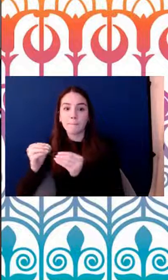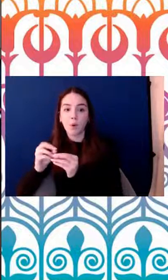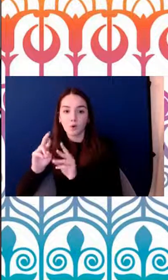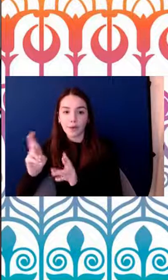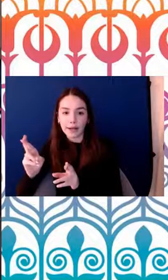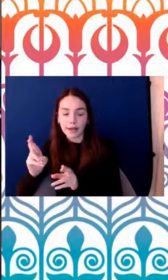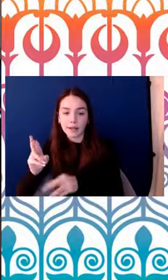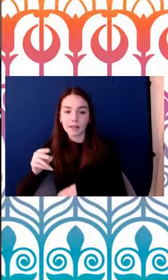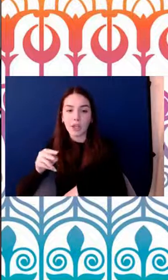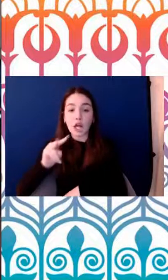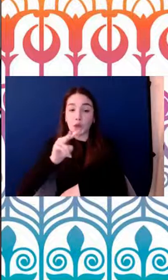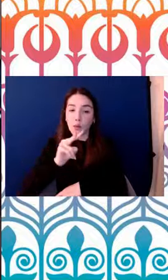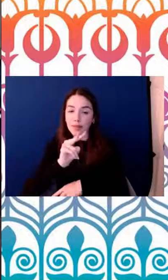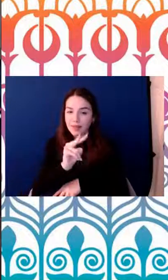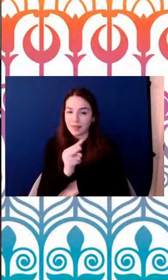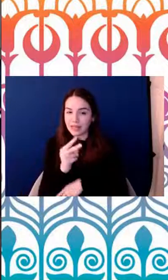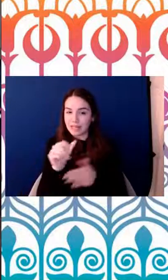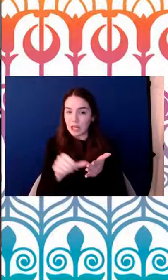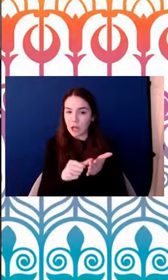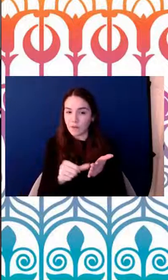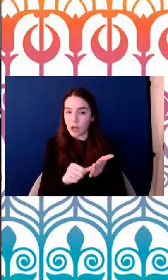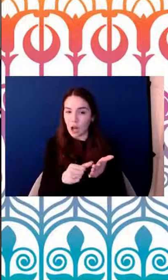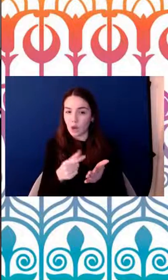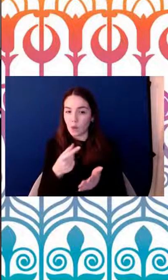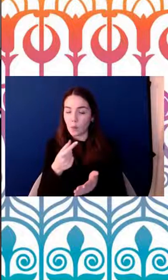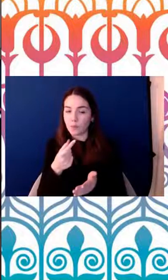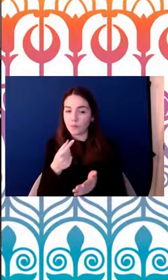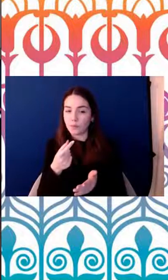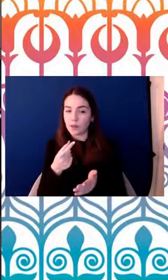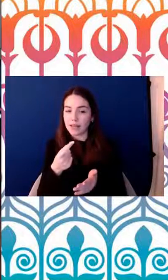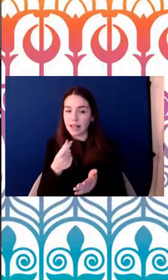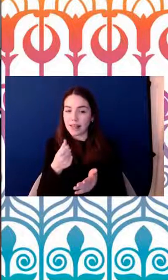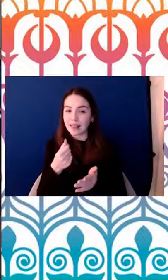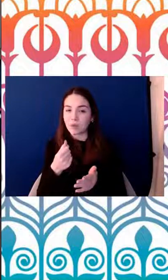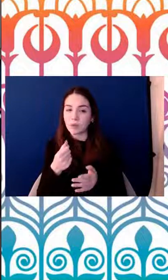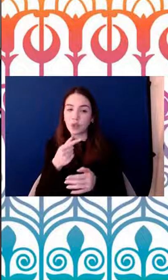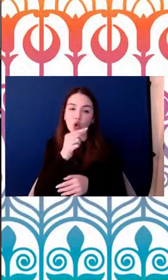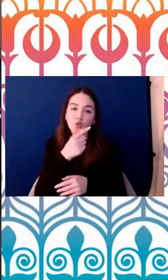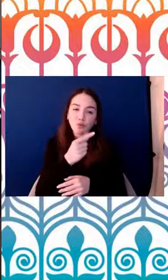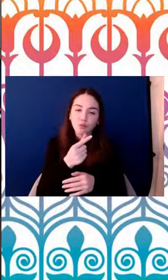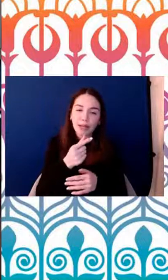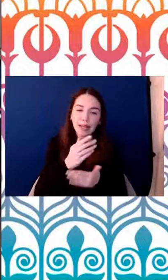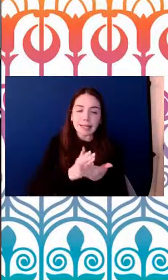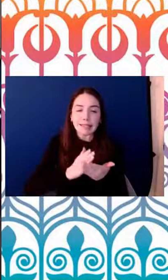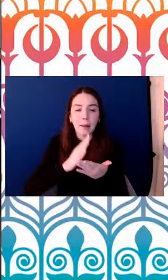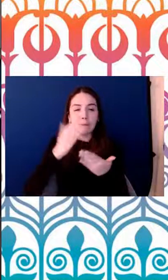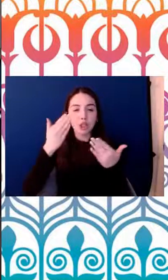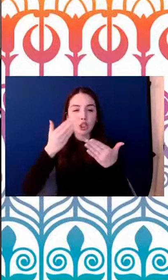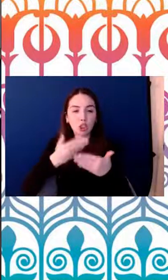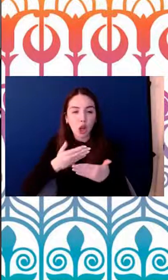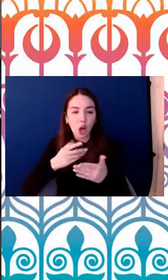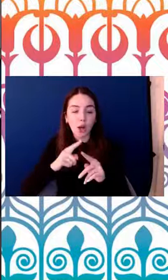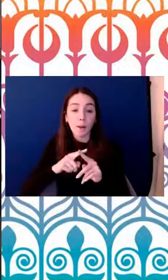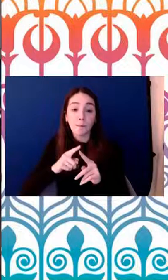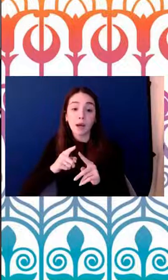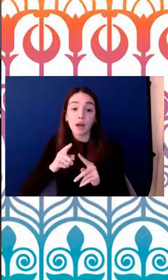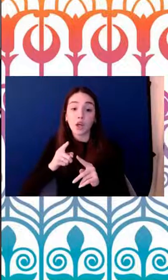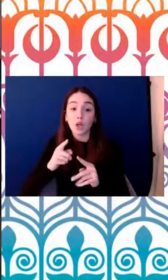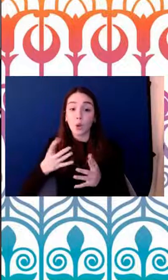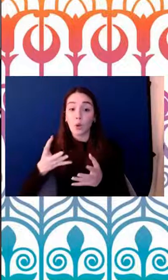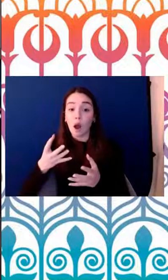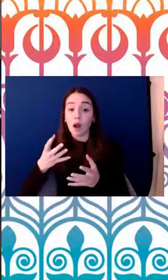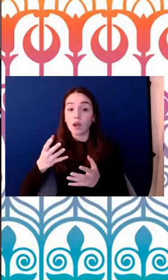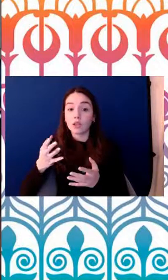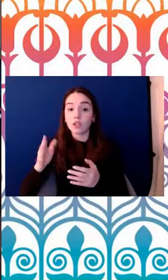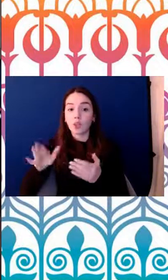green and there's some dark spots, but you kind of want it to be all brown, and then it's ripe and it's